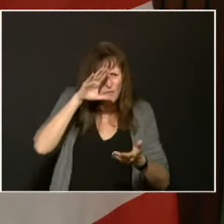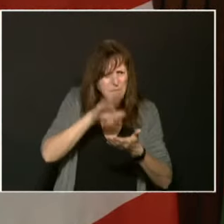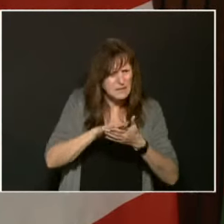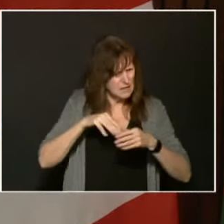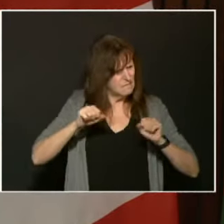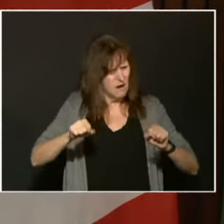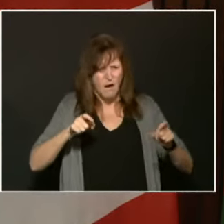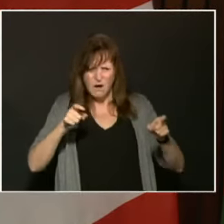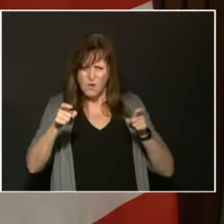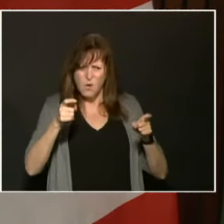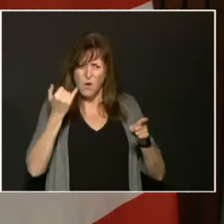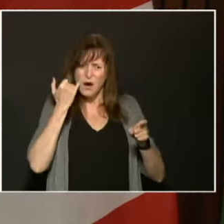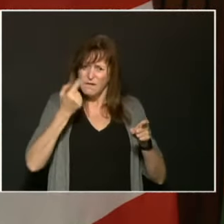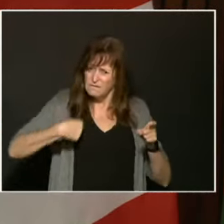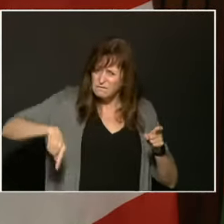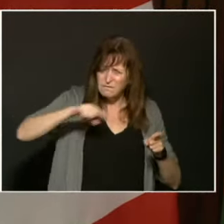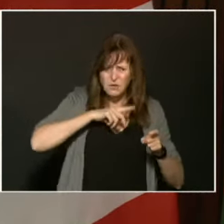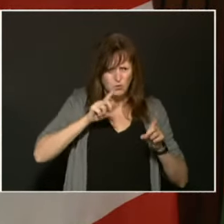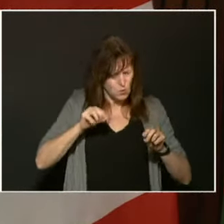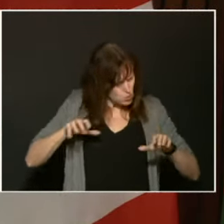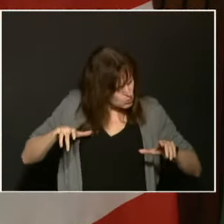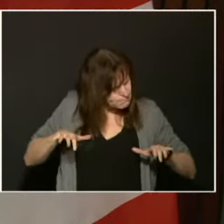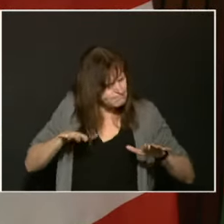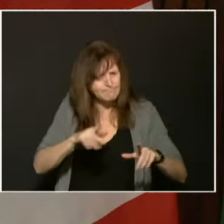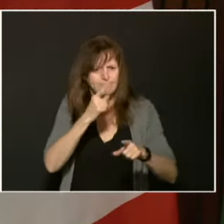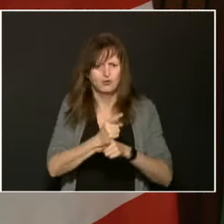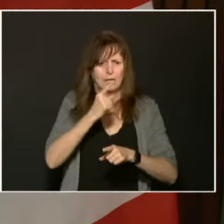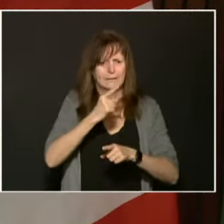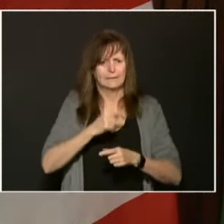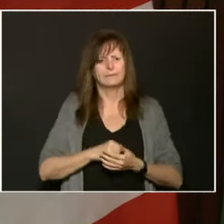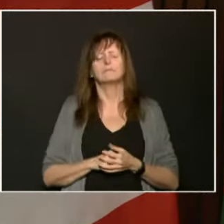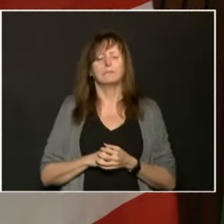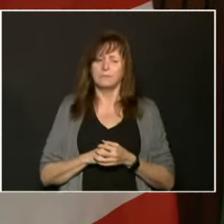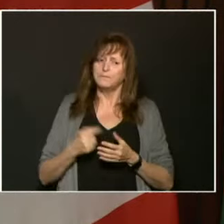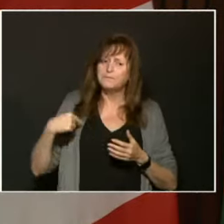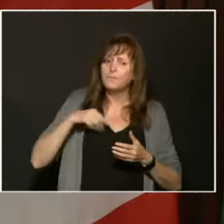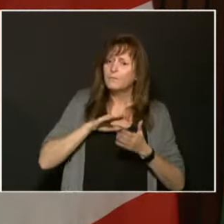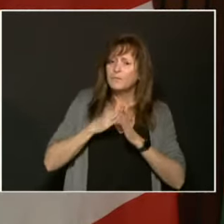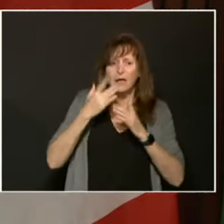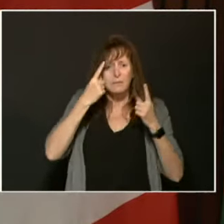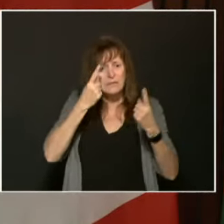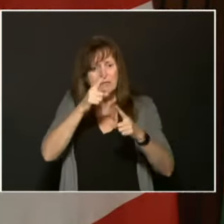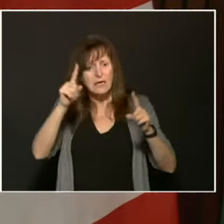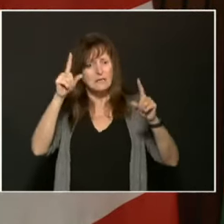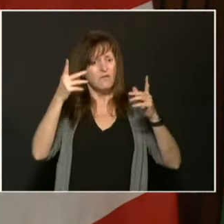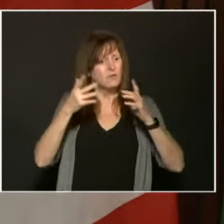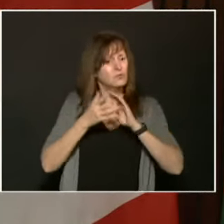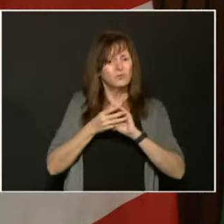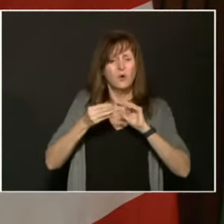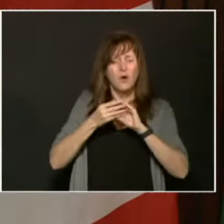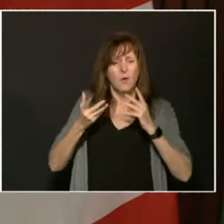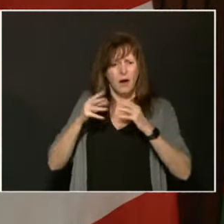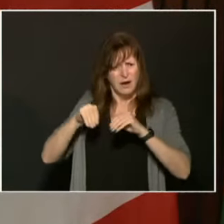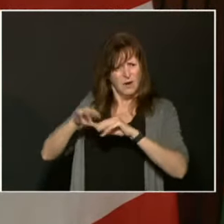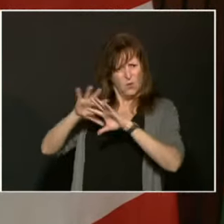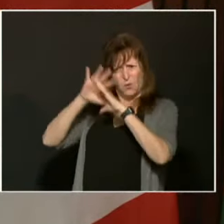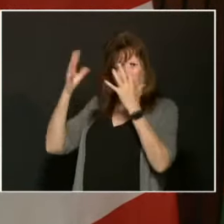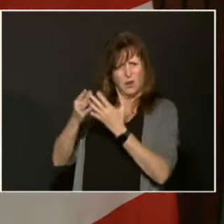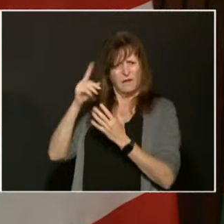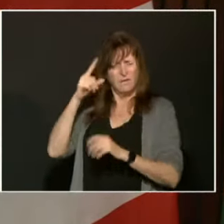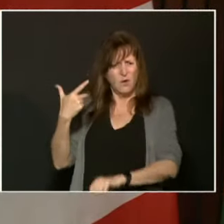We are now suddenly one of the world's success stories for first-round vaccines. But we need to get more vaccines out